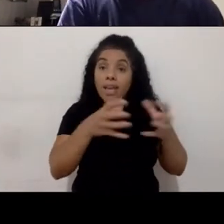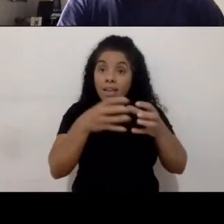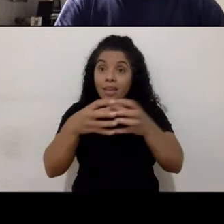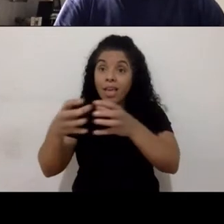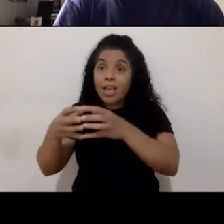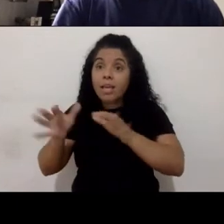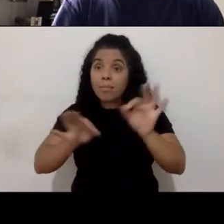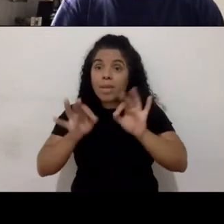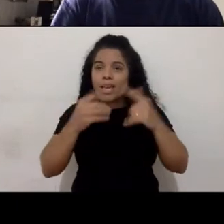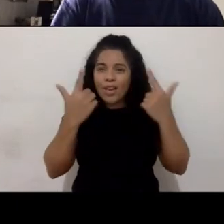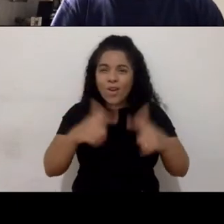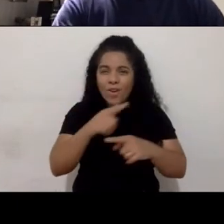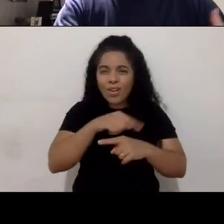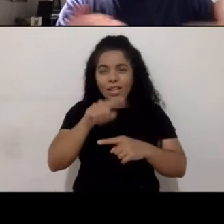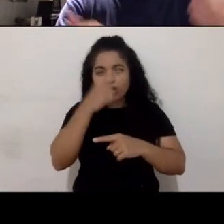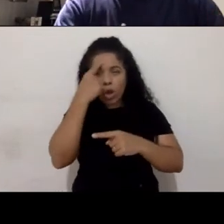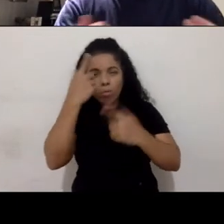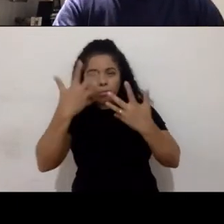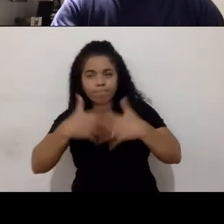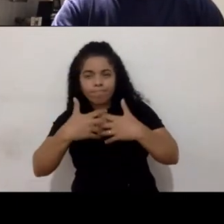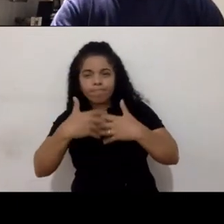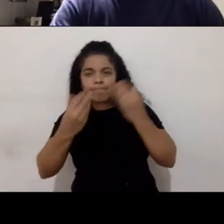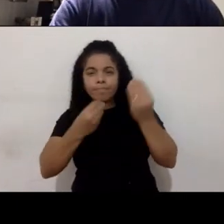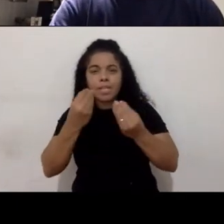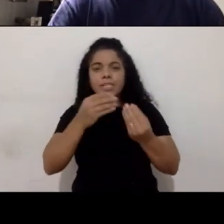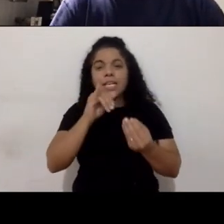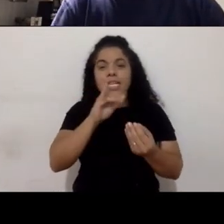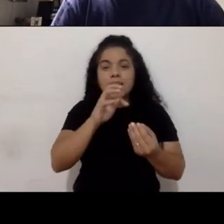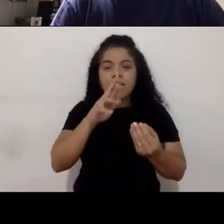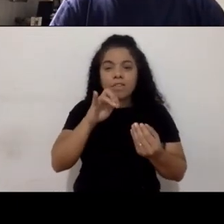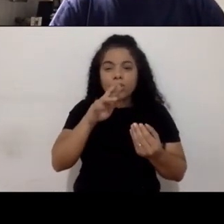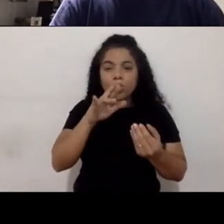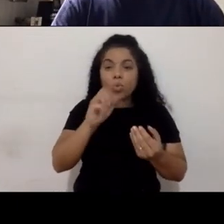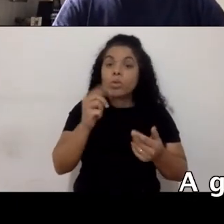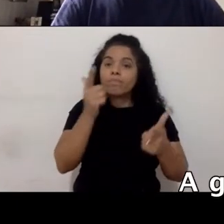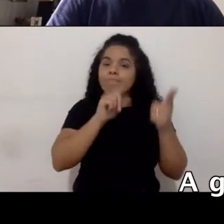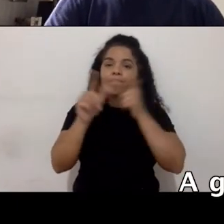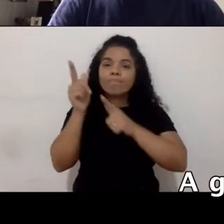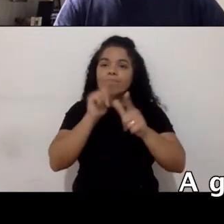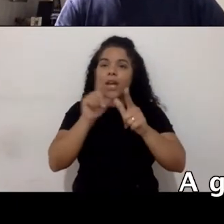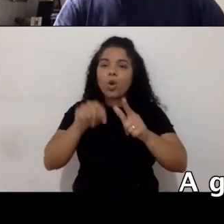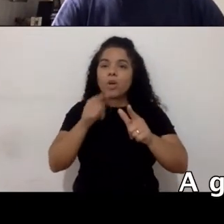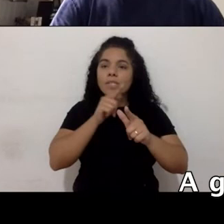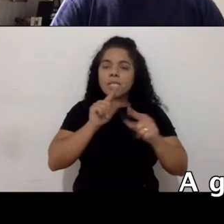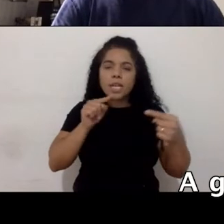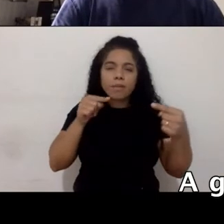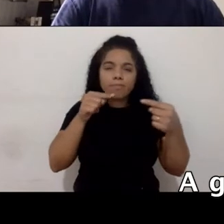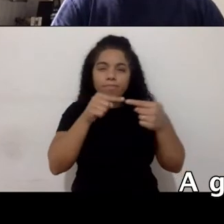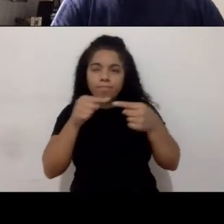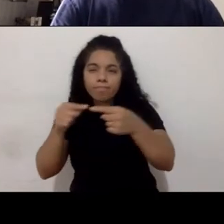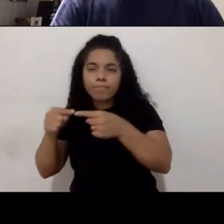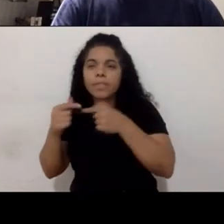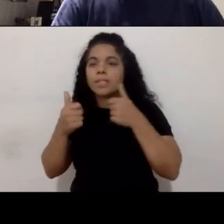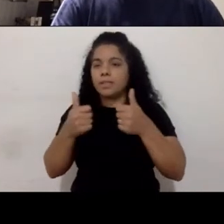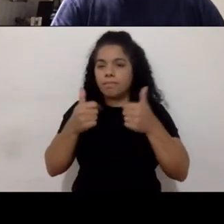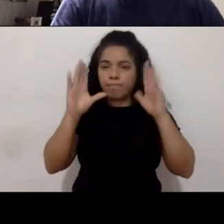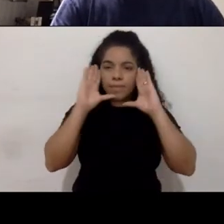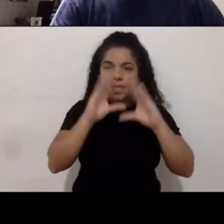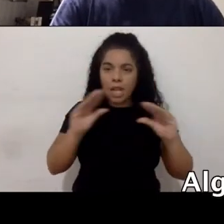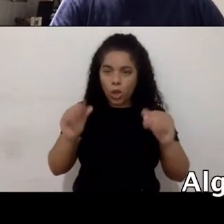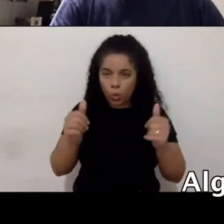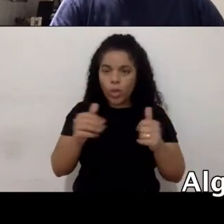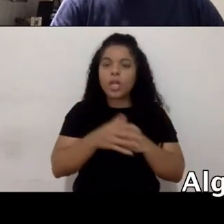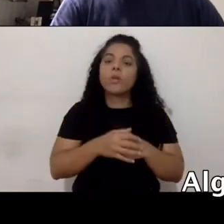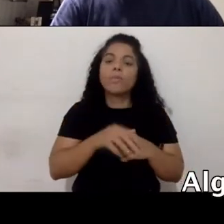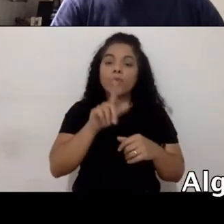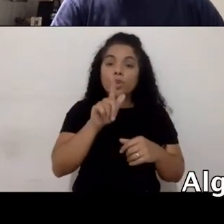applications to match that and make that more smooth. Governance also plays into it.